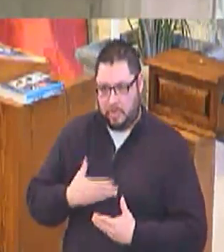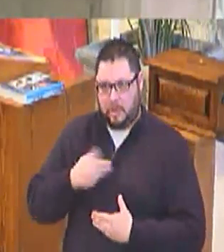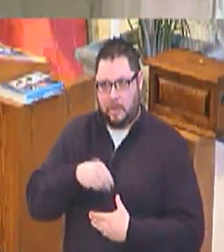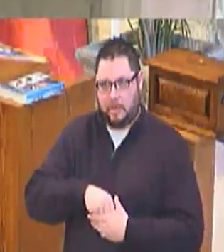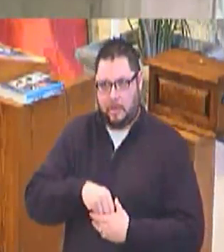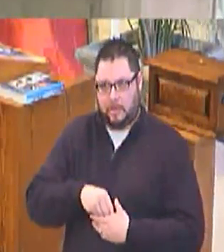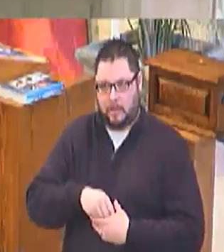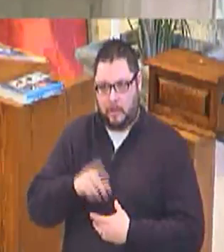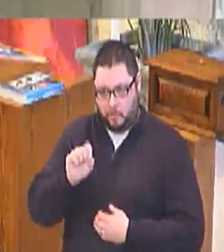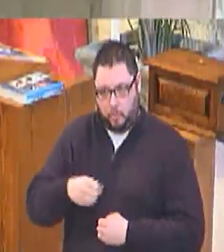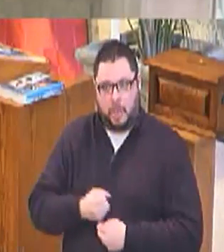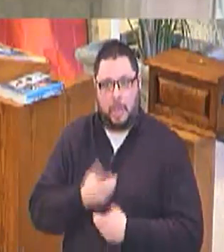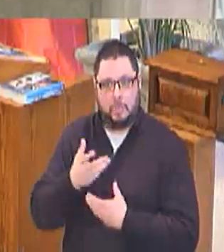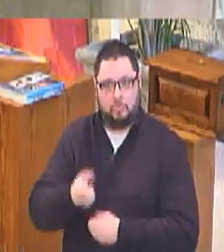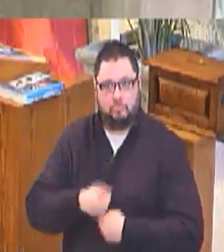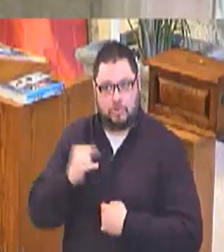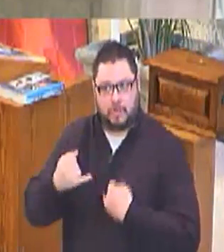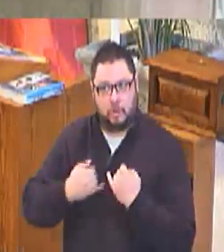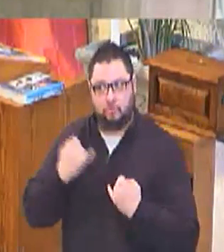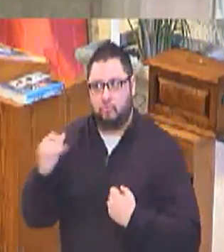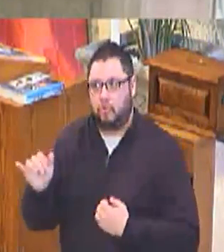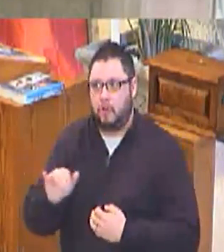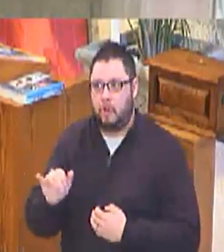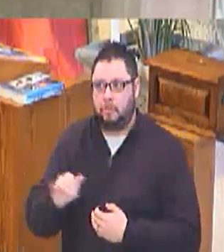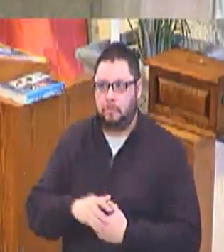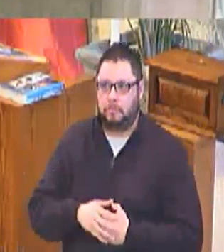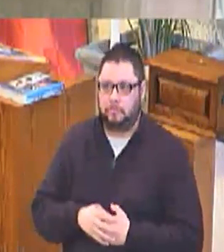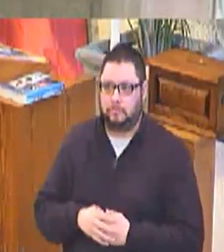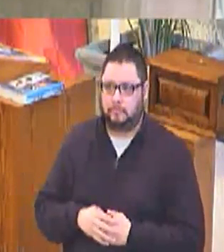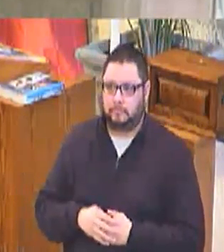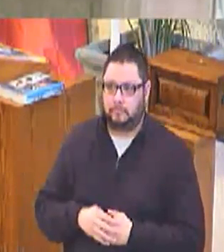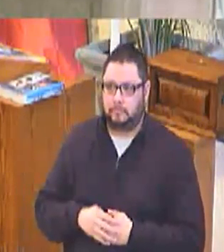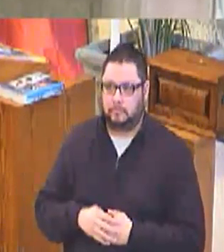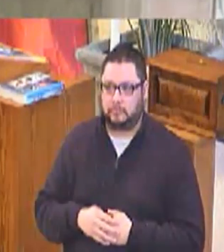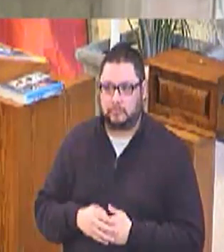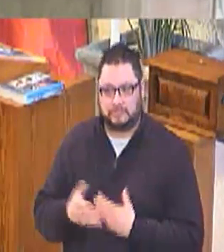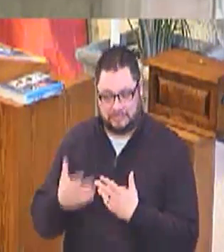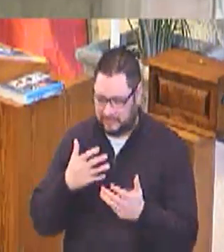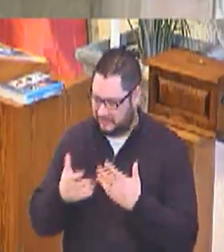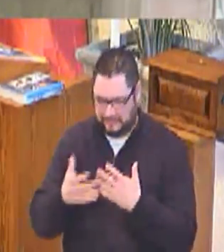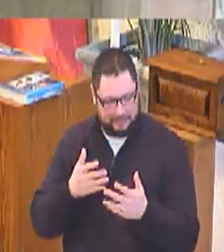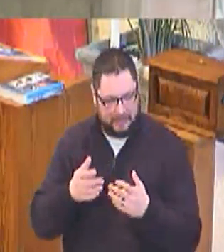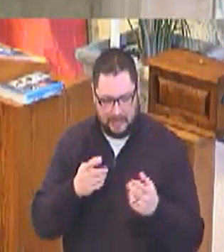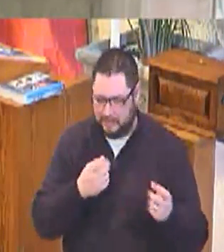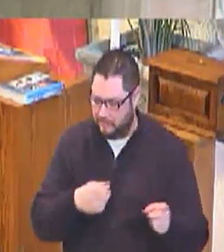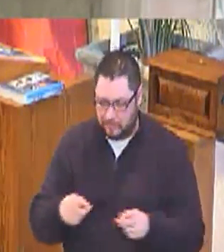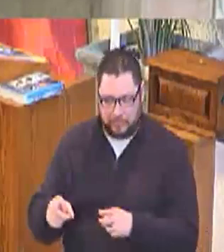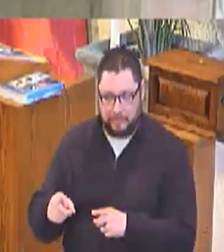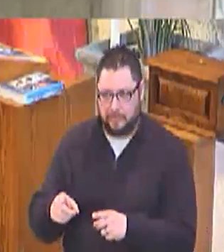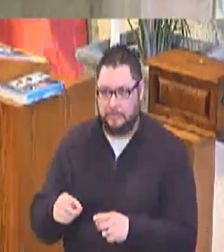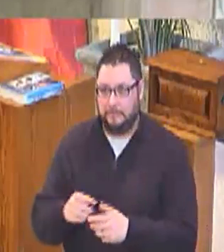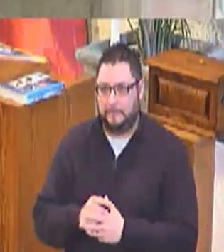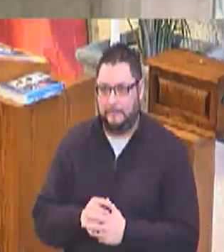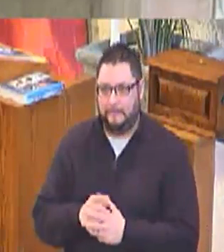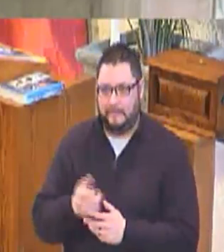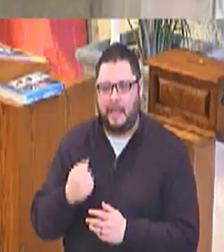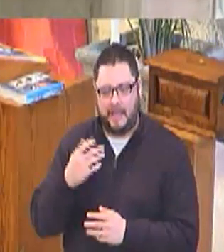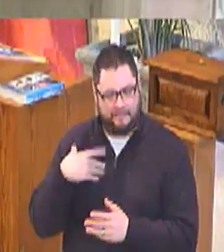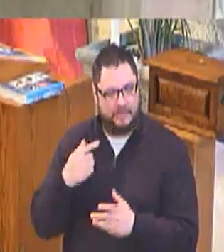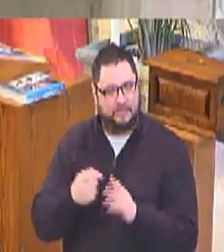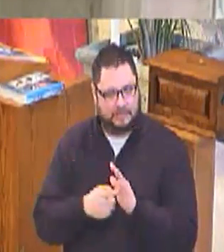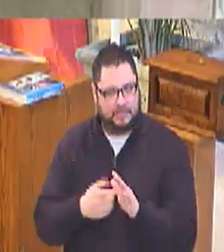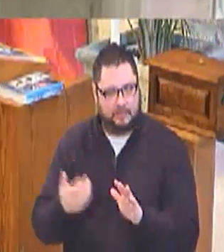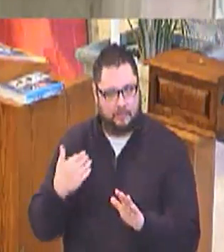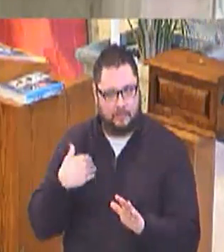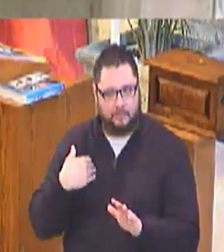to express that joy as well. You know, regardless of circumstances, it's present, and I've shared this as an example, and I'll